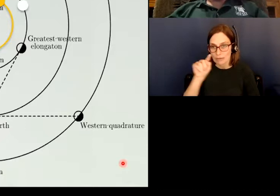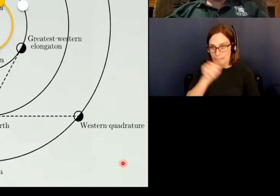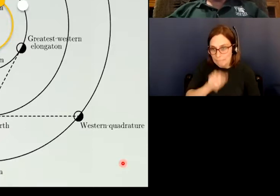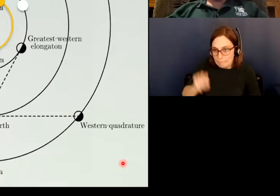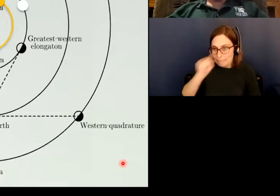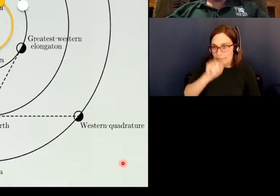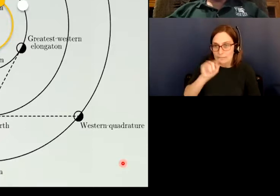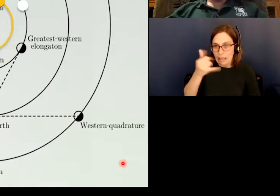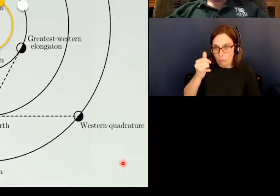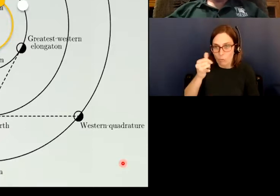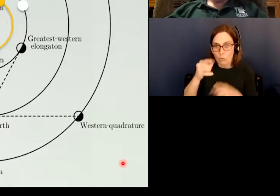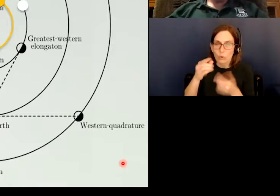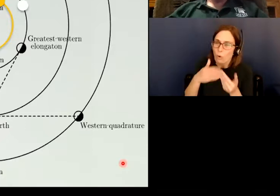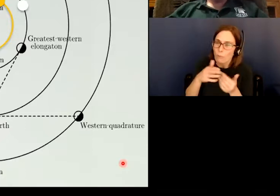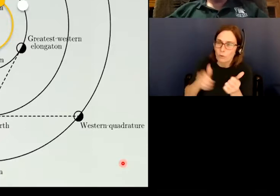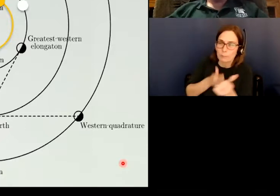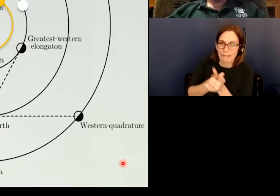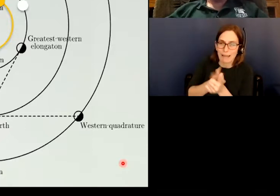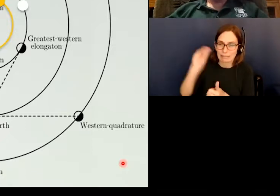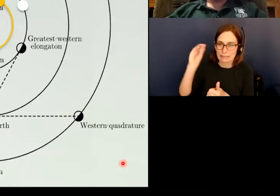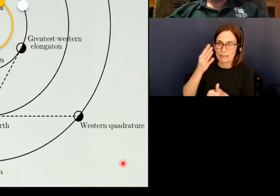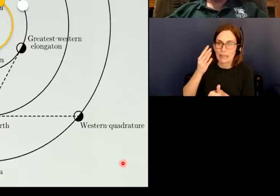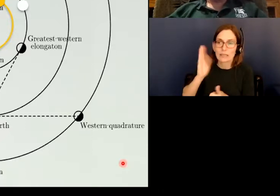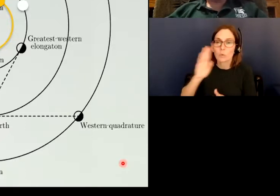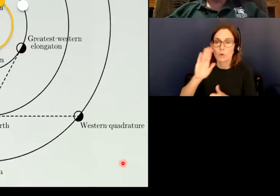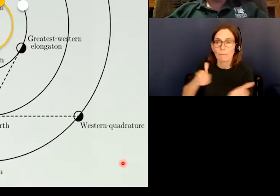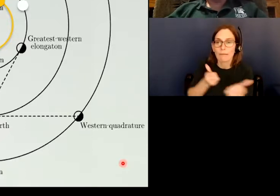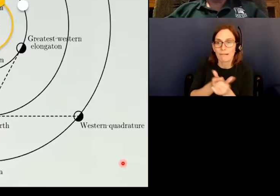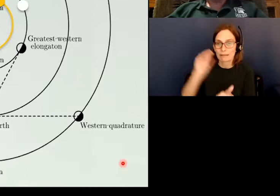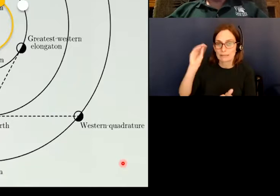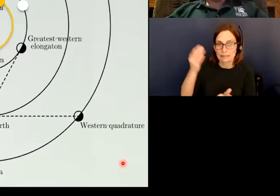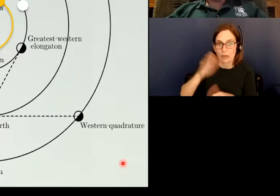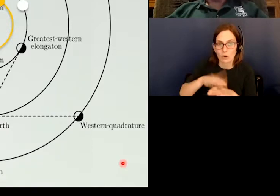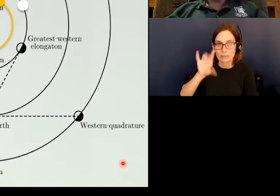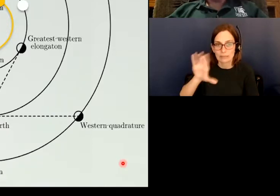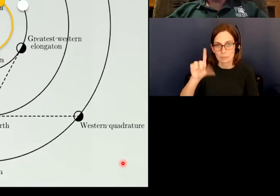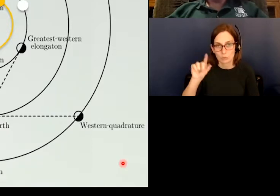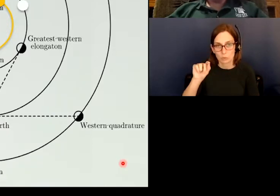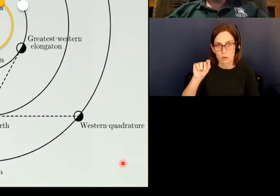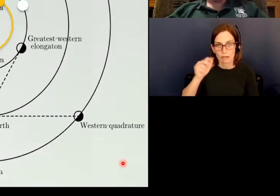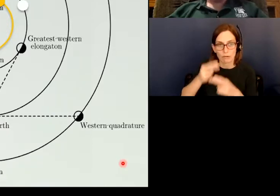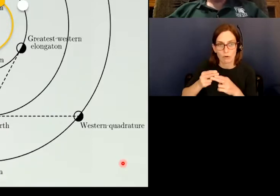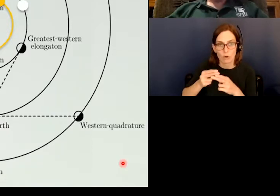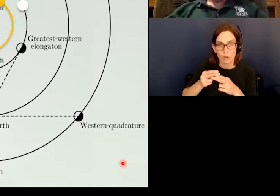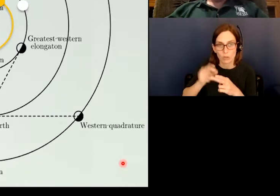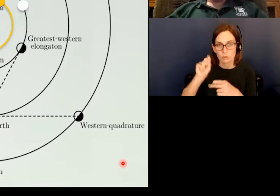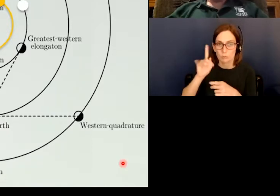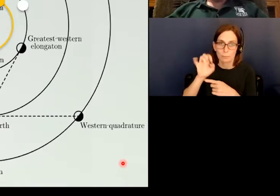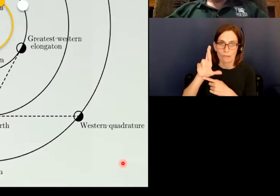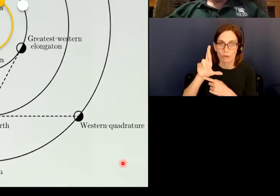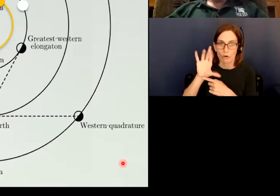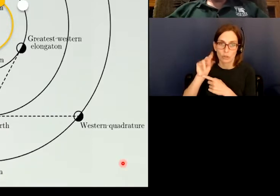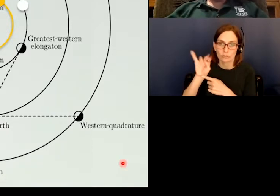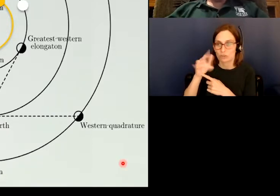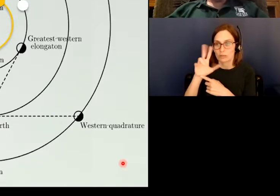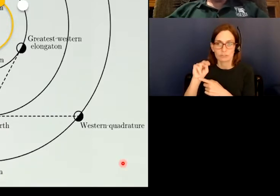nearly behind the sun. It will actually pass behind the sun on December 20th, which is called a superior conjunction. So we're not